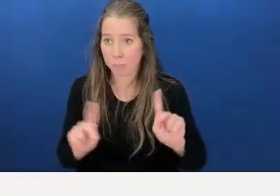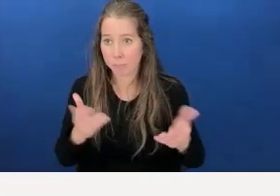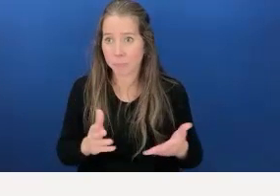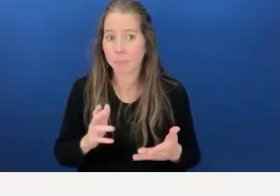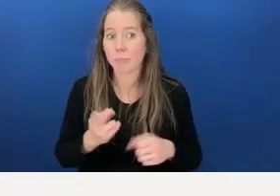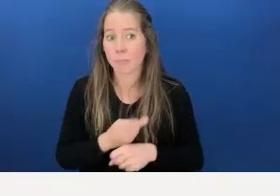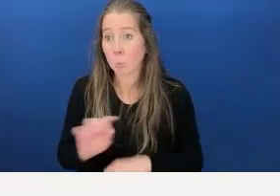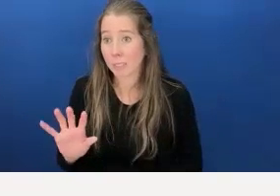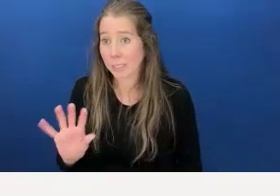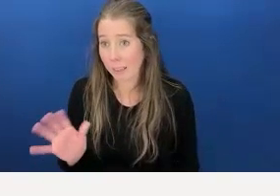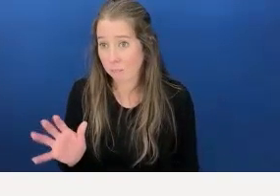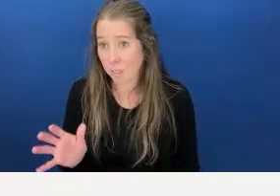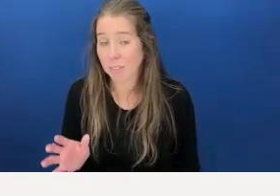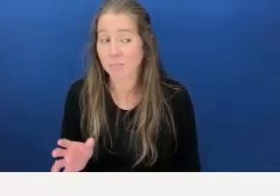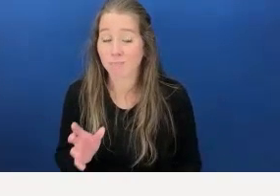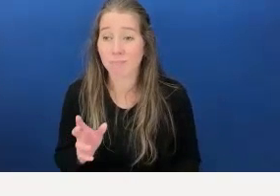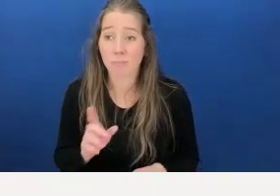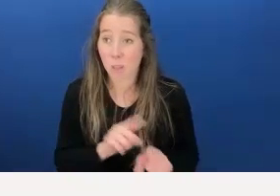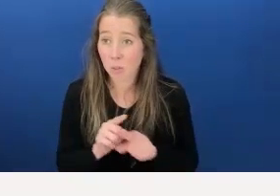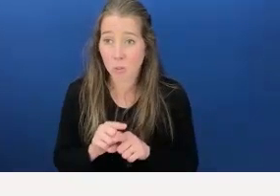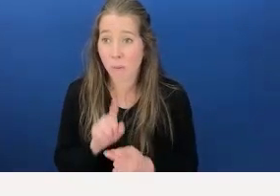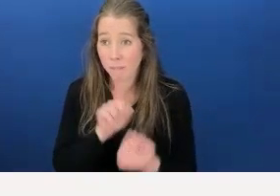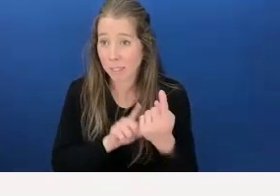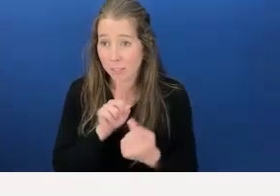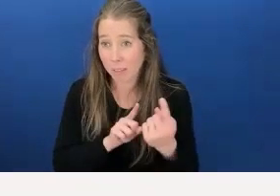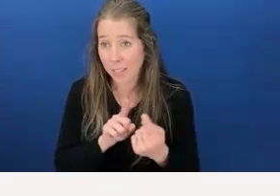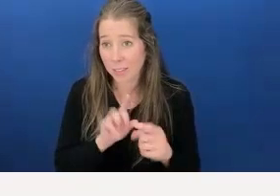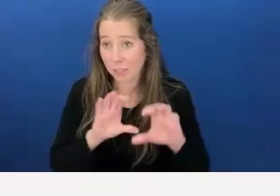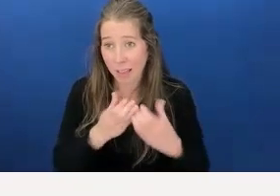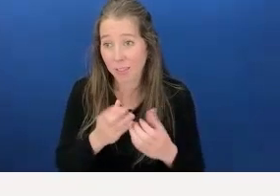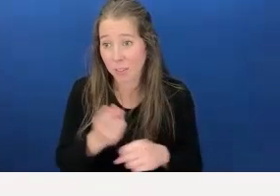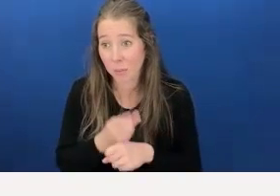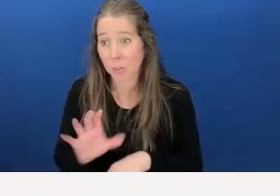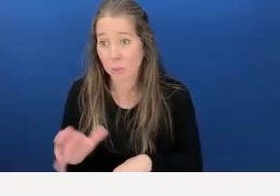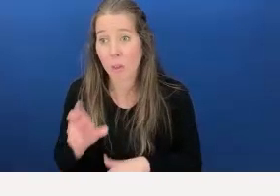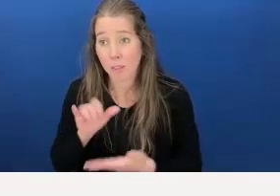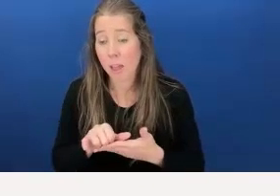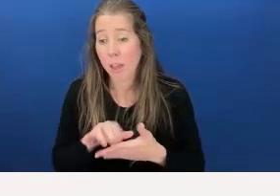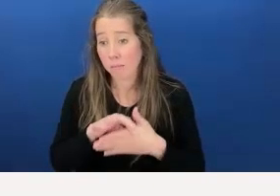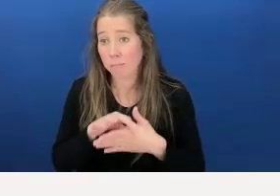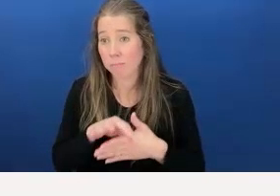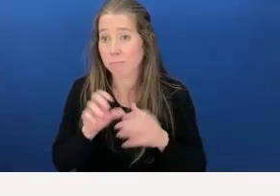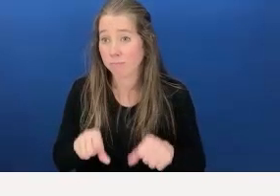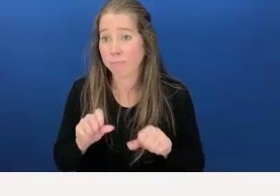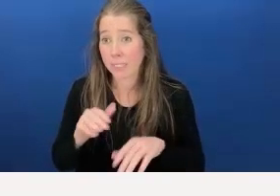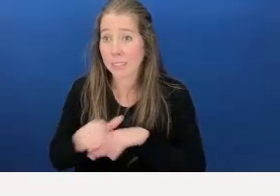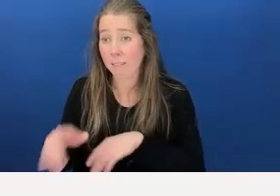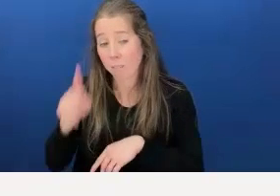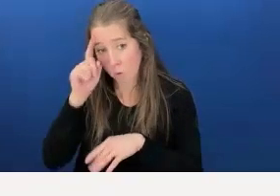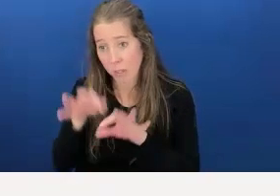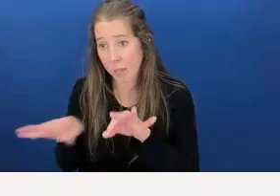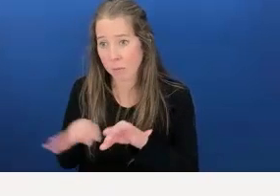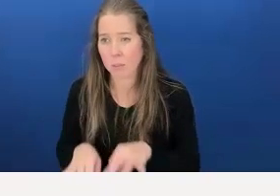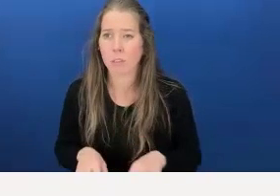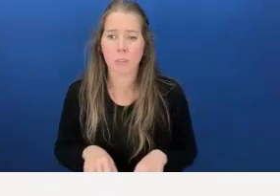even for face-to-face courses. So any of that content you can submit for captioning. So just